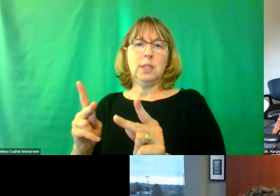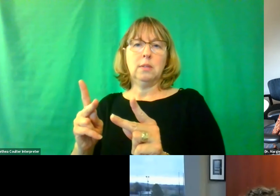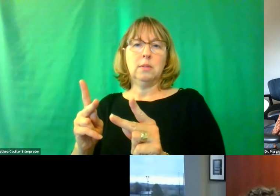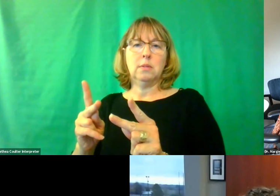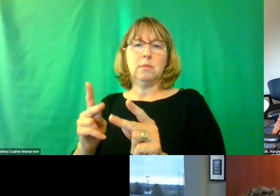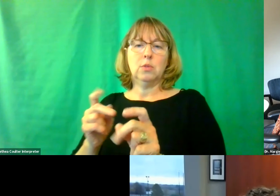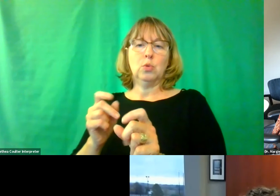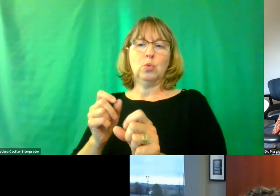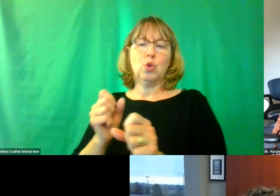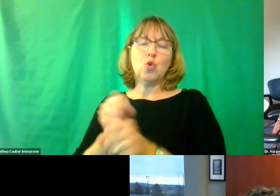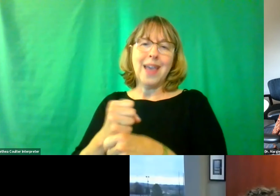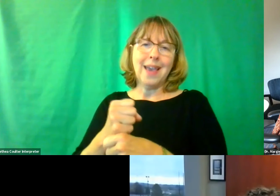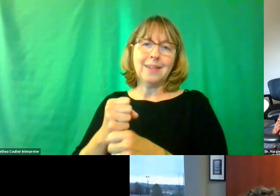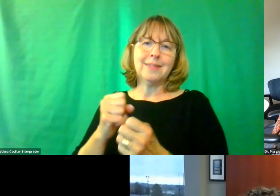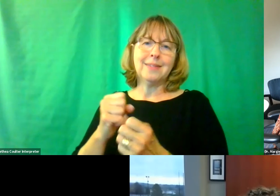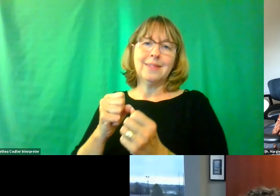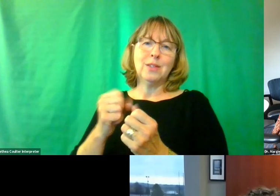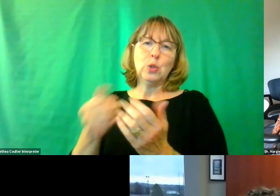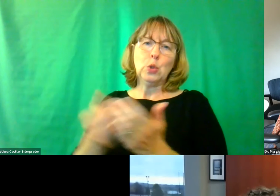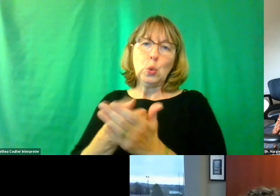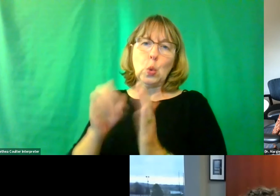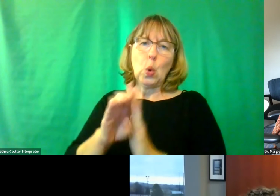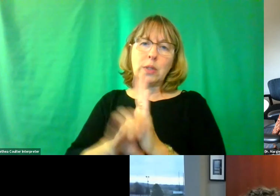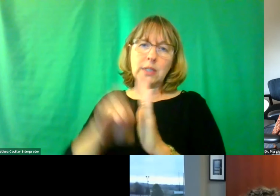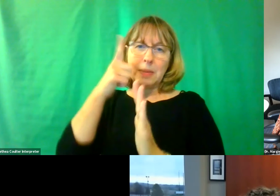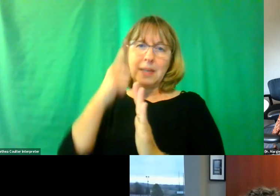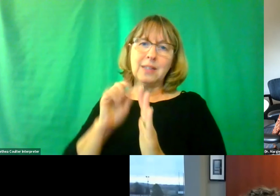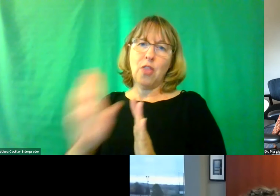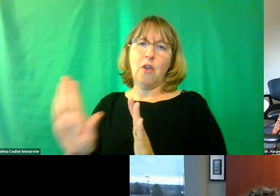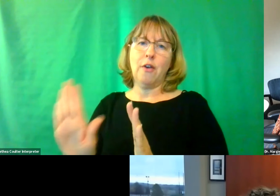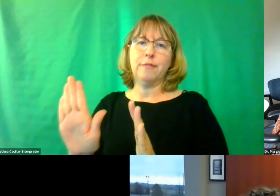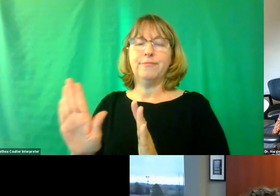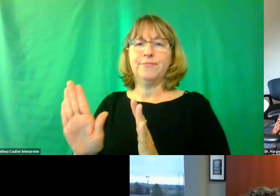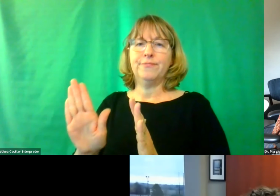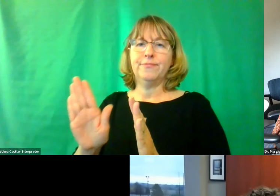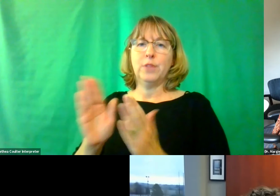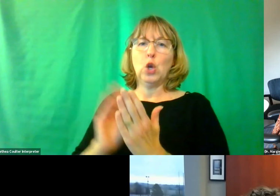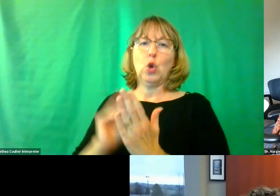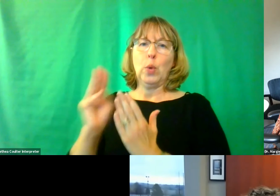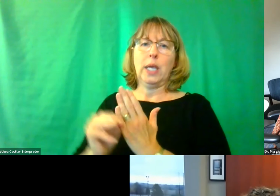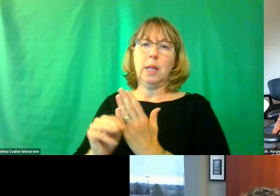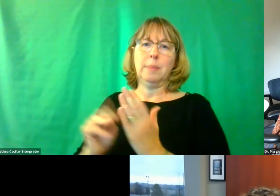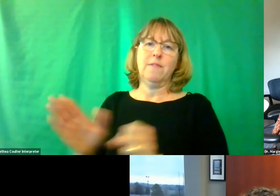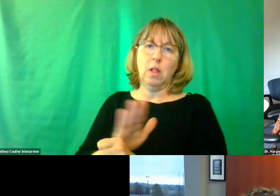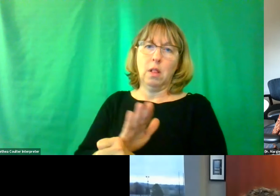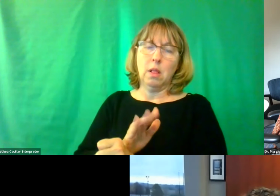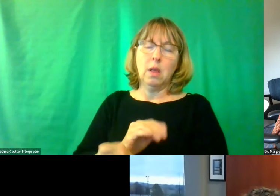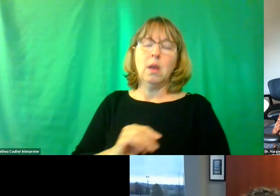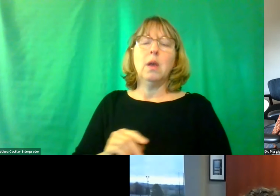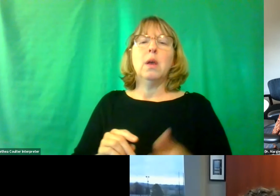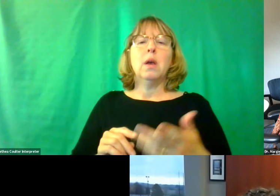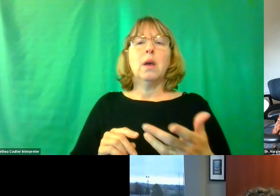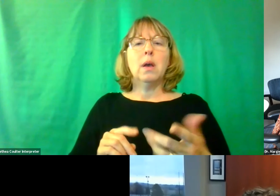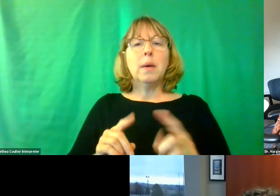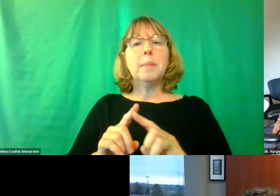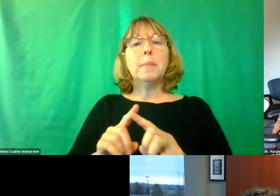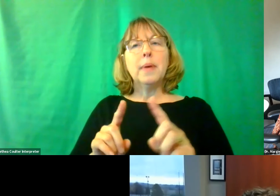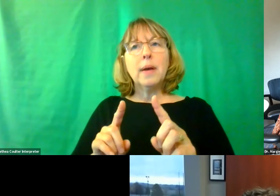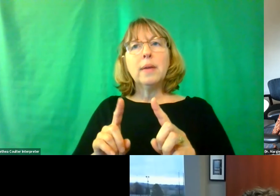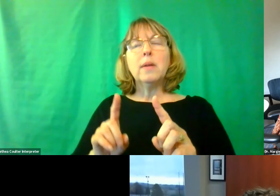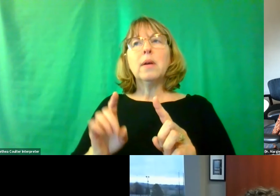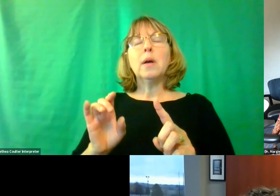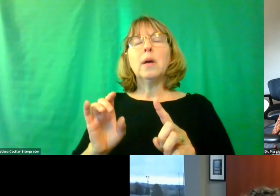full. But we have faculty who in the School of Nursing who also work in the Division of Medical Humanities and Bioethics, who teach ethics in the